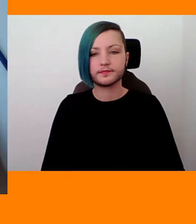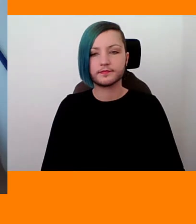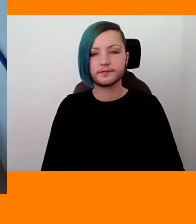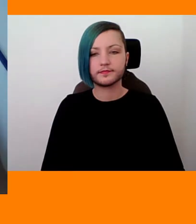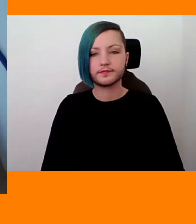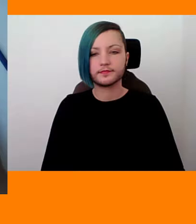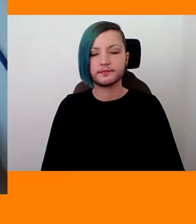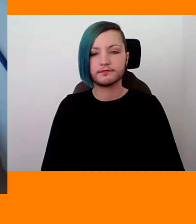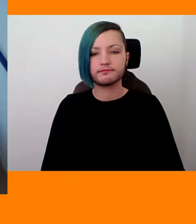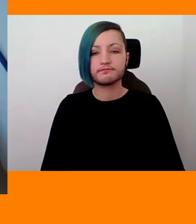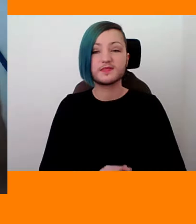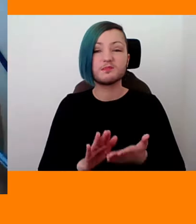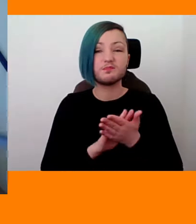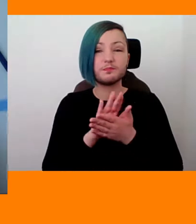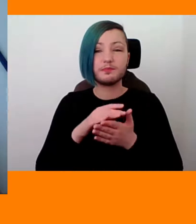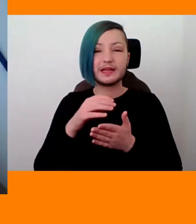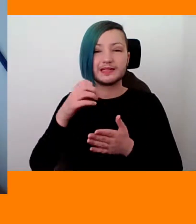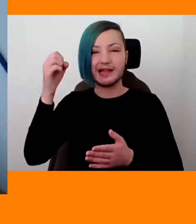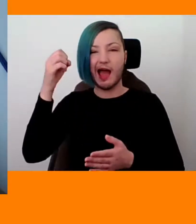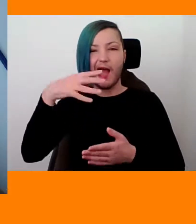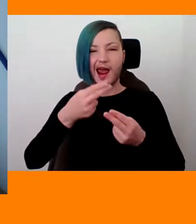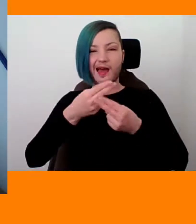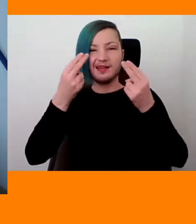And that just makes your highlights look a little bit smaller.